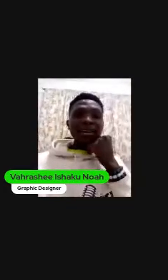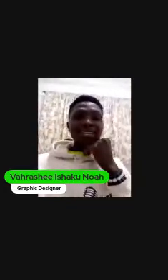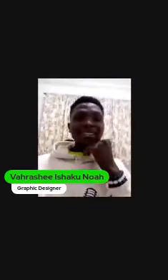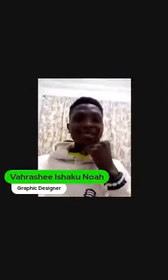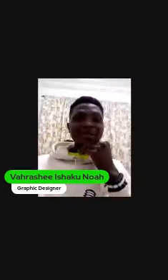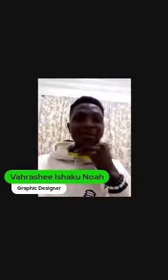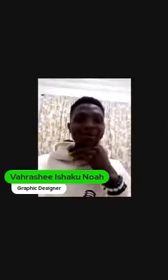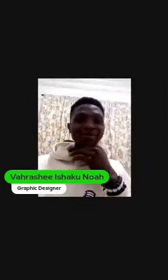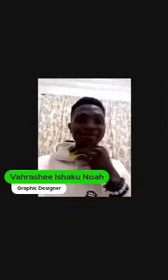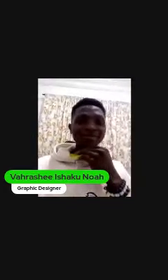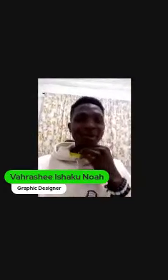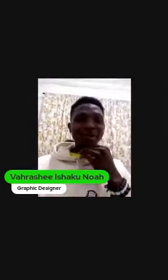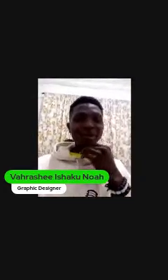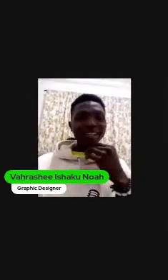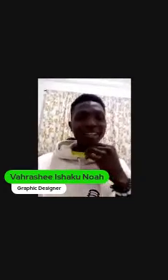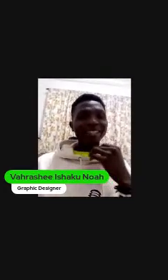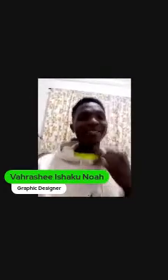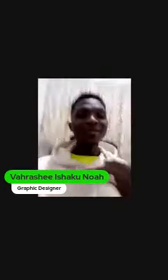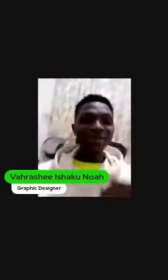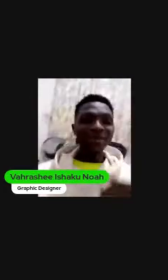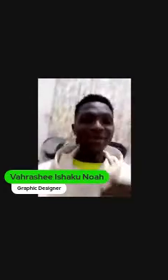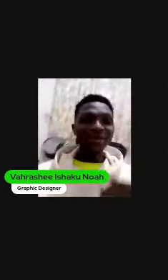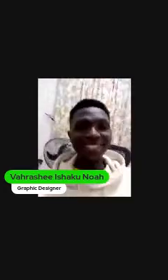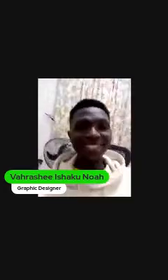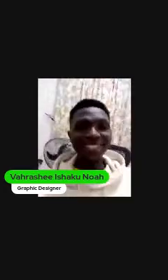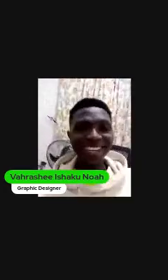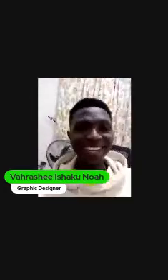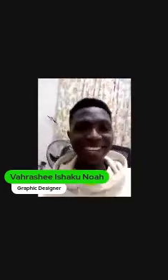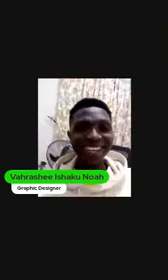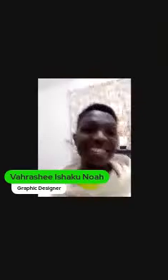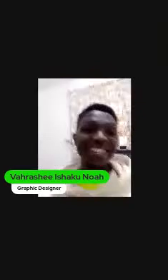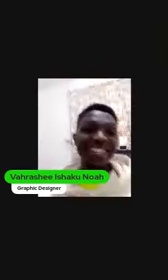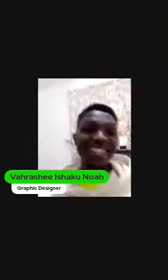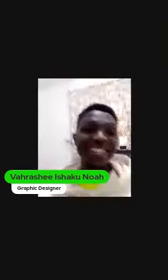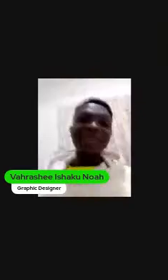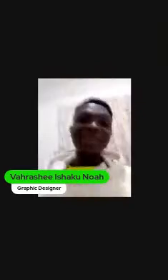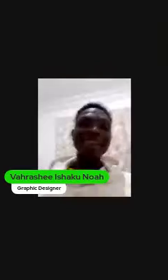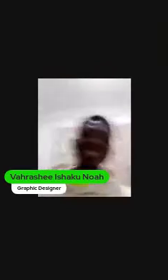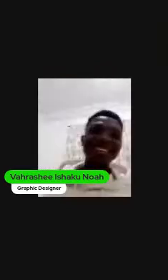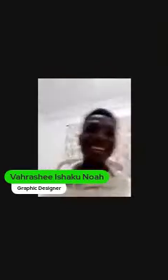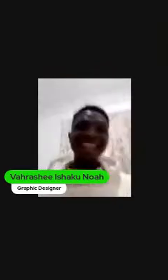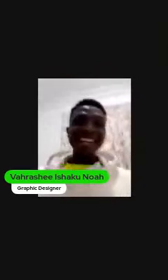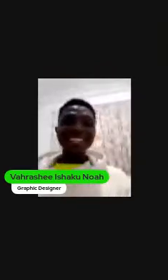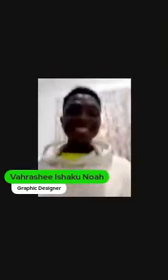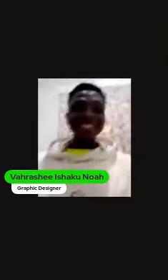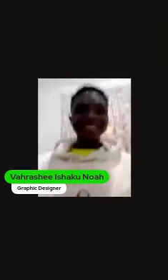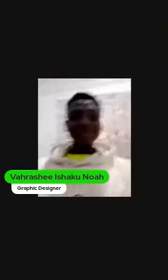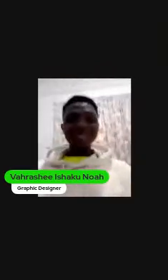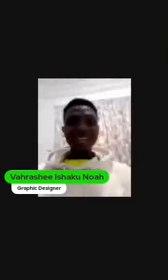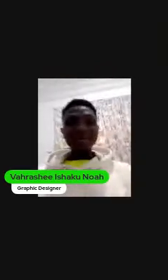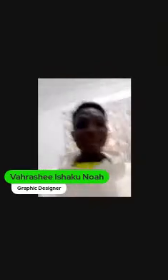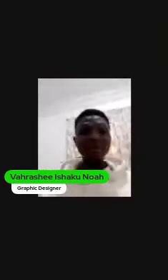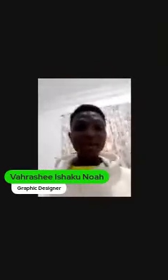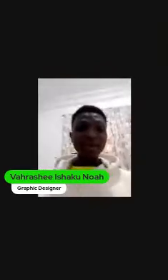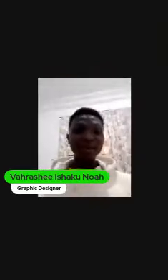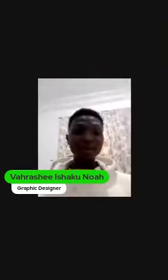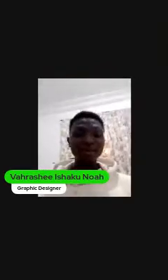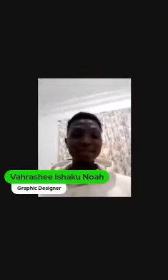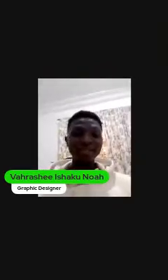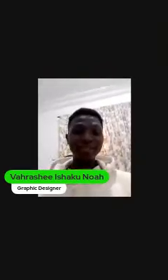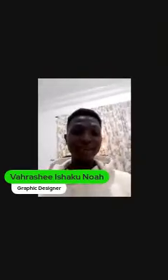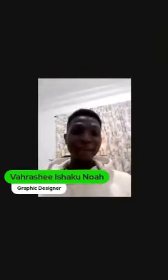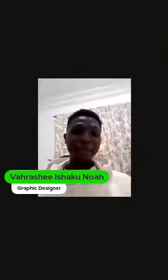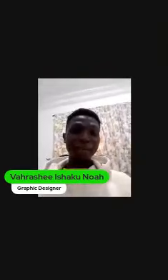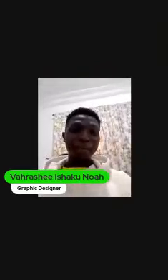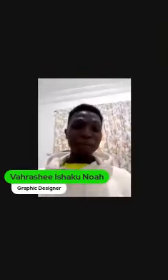All right. Good morning. Good morning once again. Welcome back to class. Mr. Emma, are you with